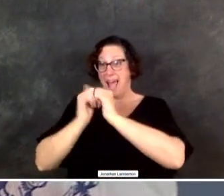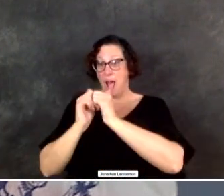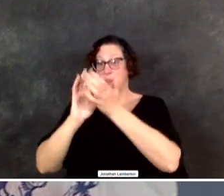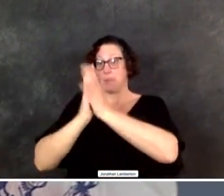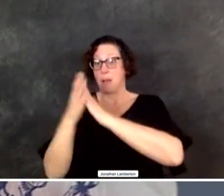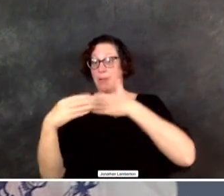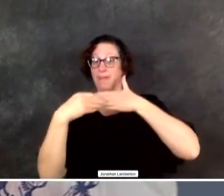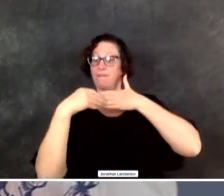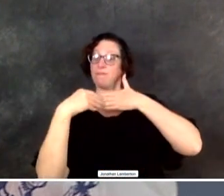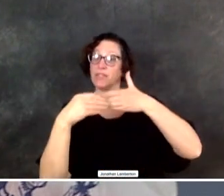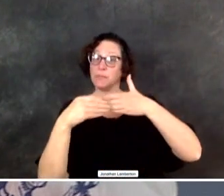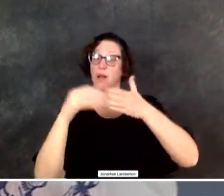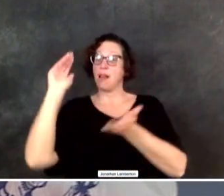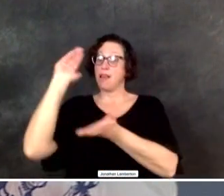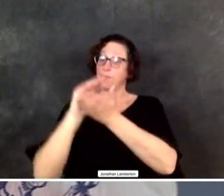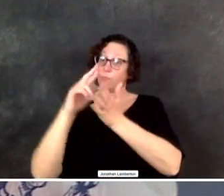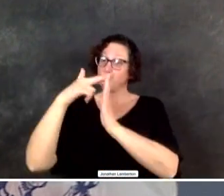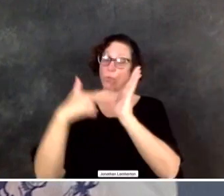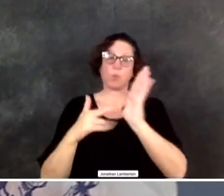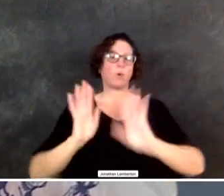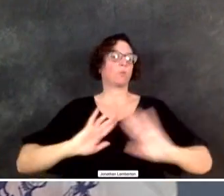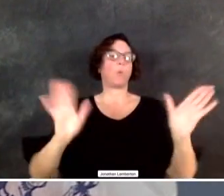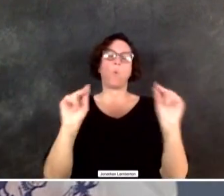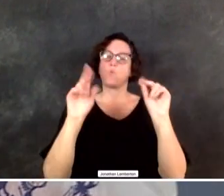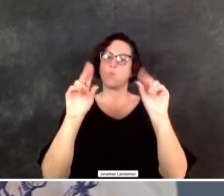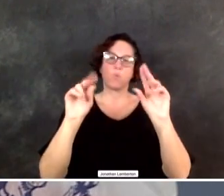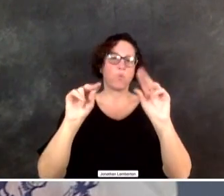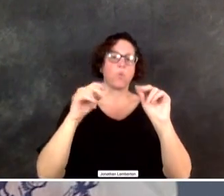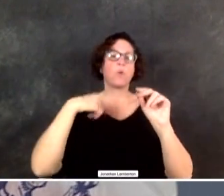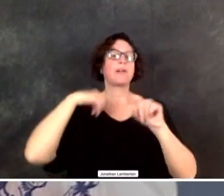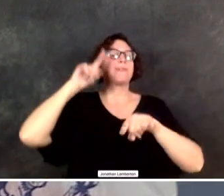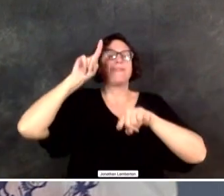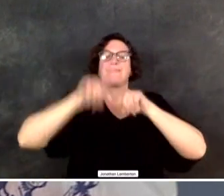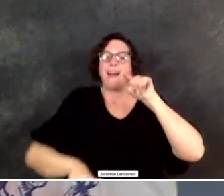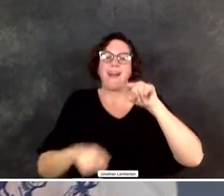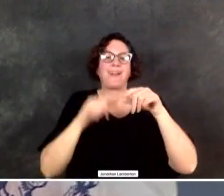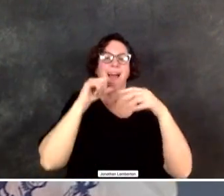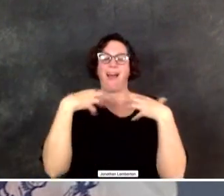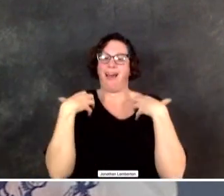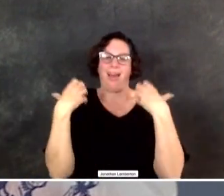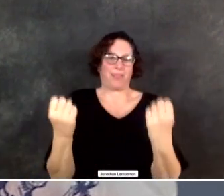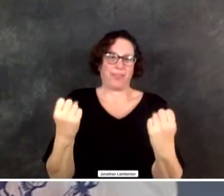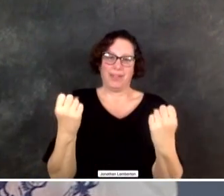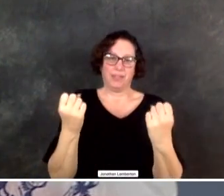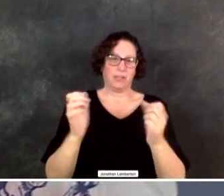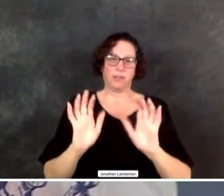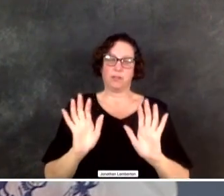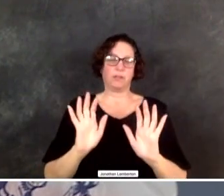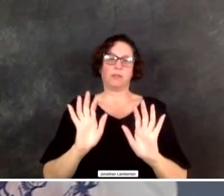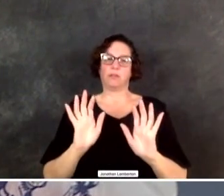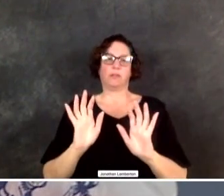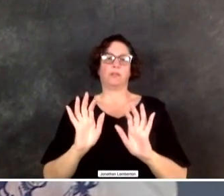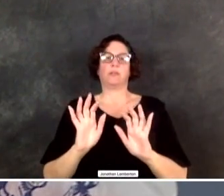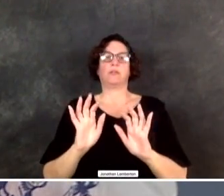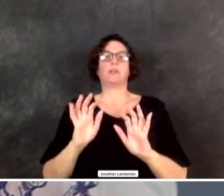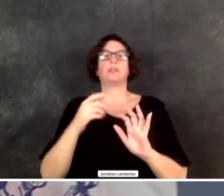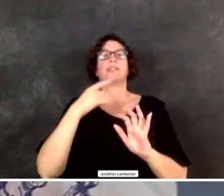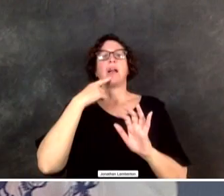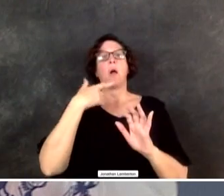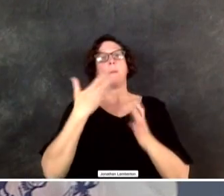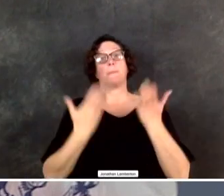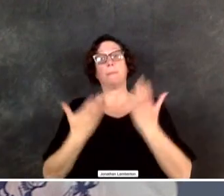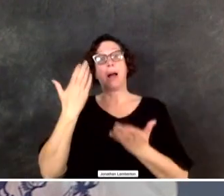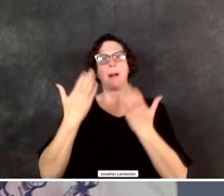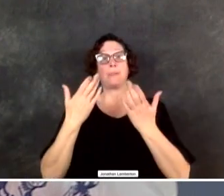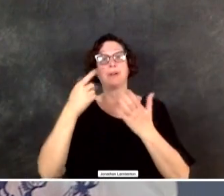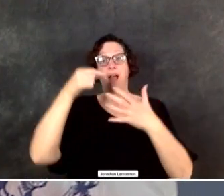that point, when we're going to get to that point, and it's not healthy, I don't think, to say to people, well, this is what might happen, and then raise expectations unduly. I don't think it